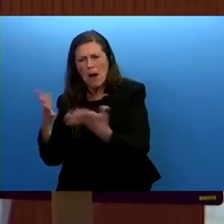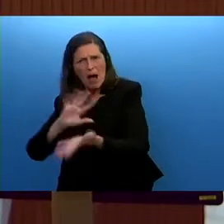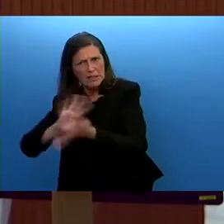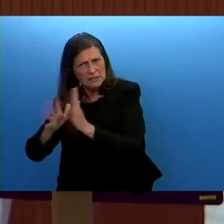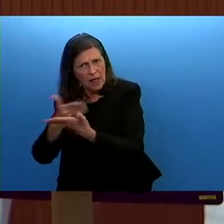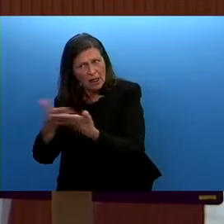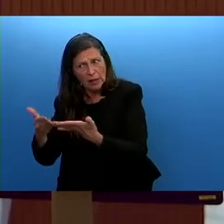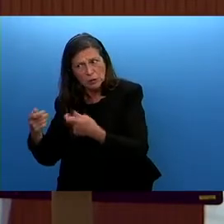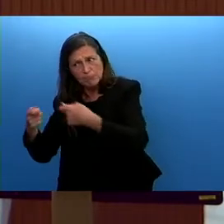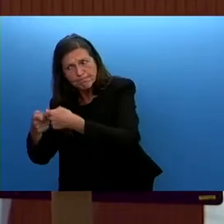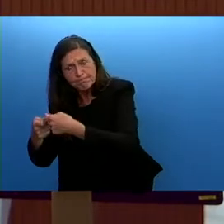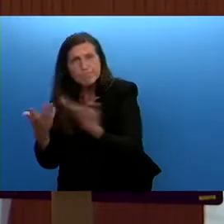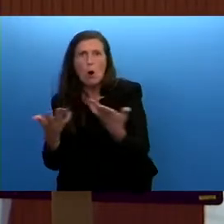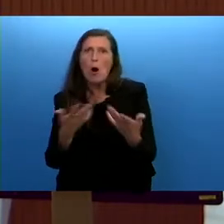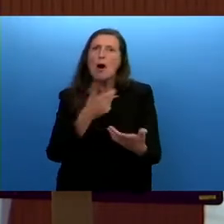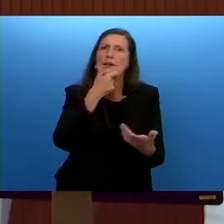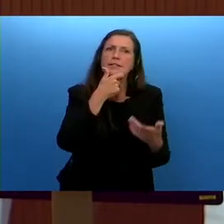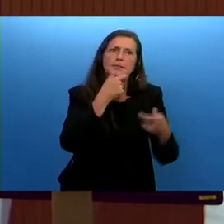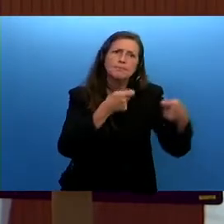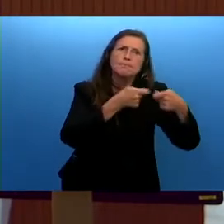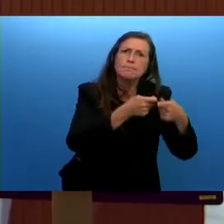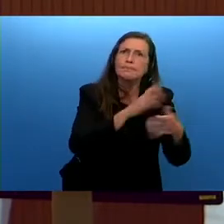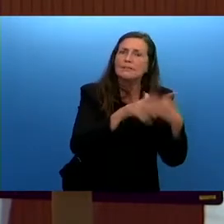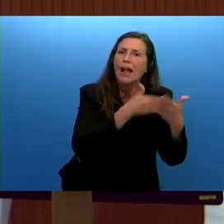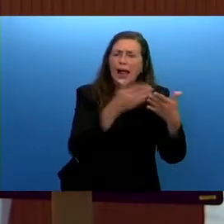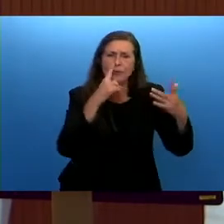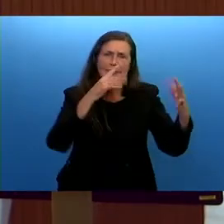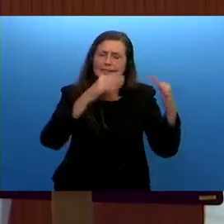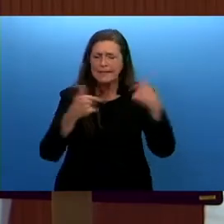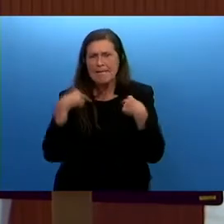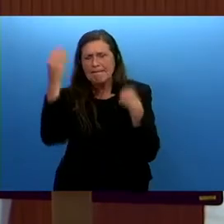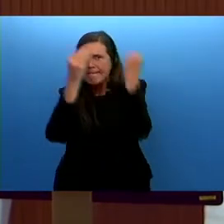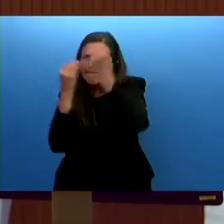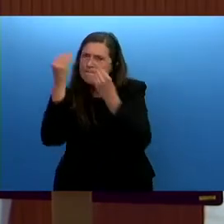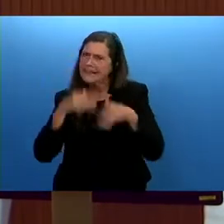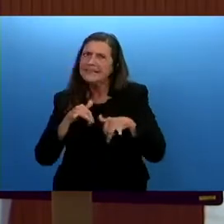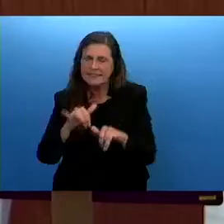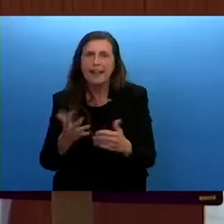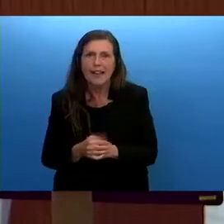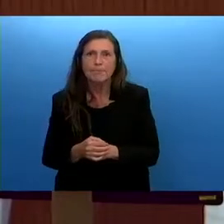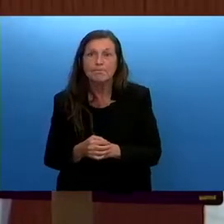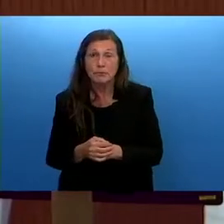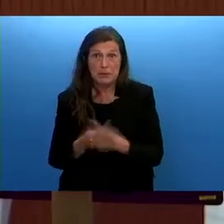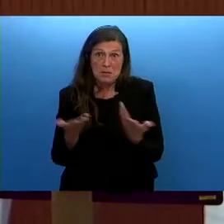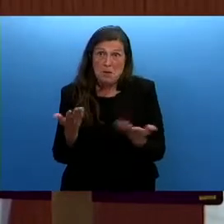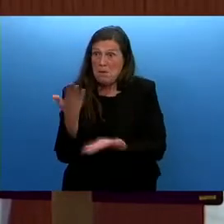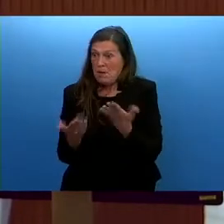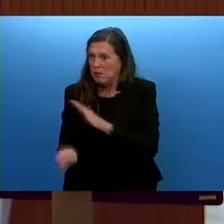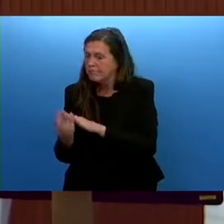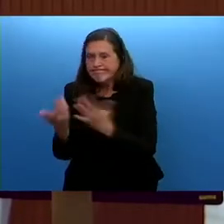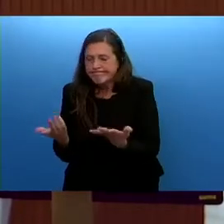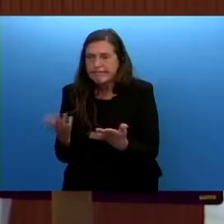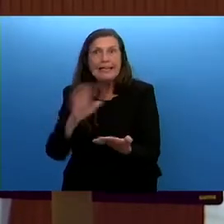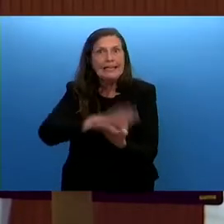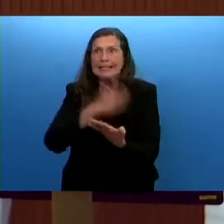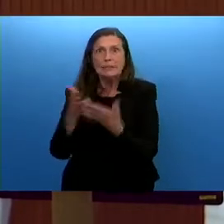right. Another challenge we are experiencing is that ad hoc requests for sign interpretation are not possible, and as such it